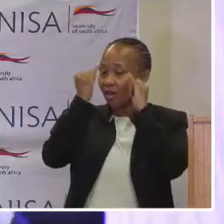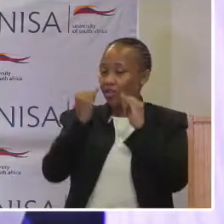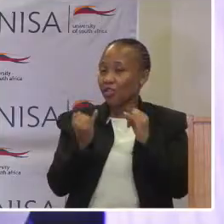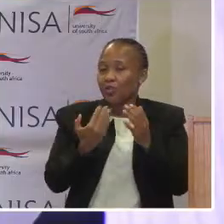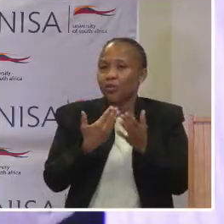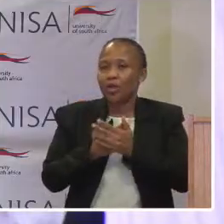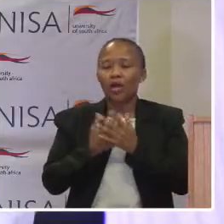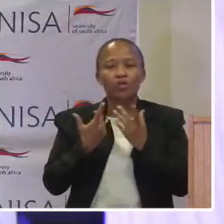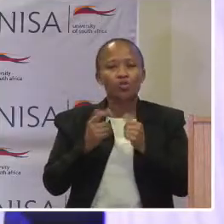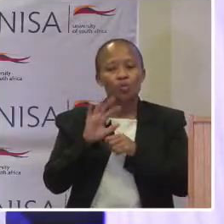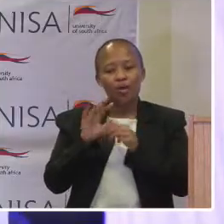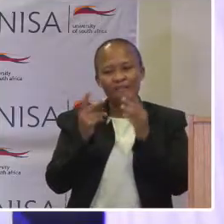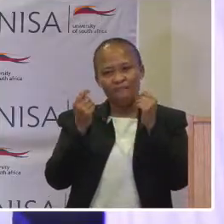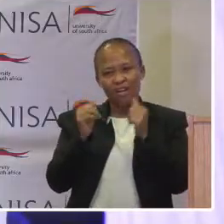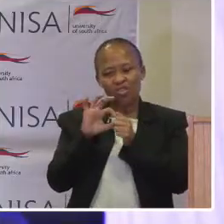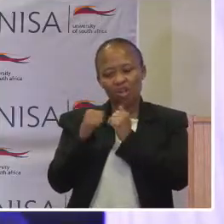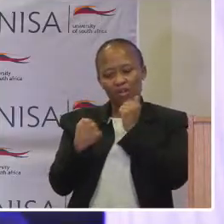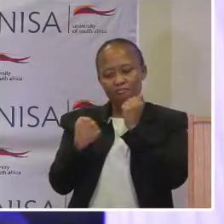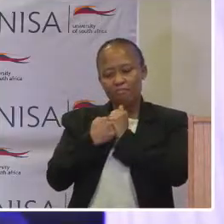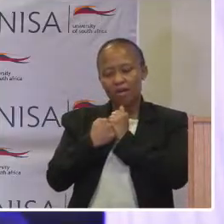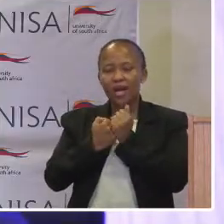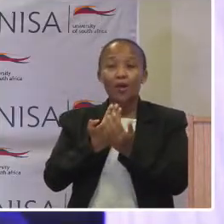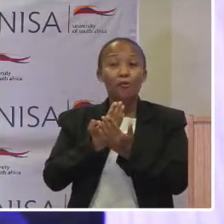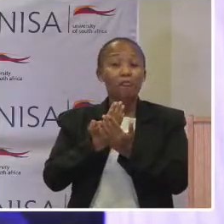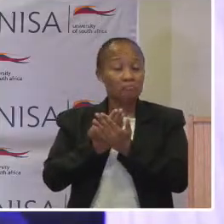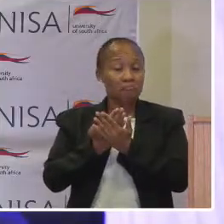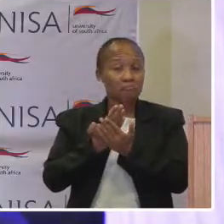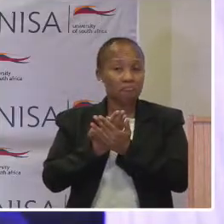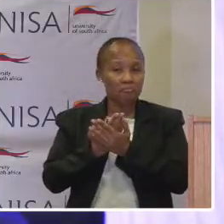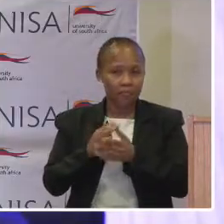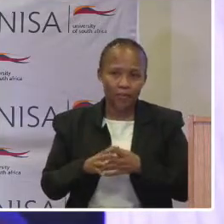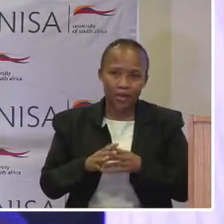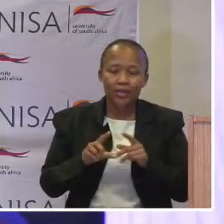it financially as well as in-kind